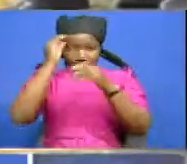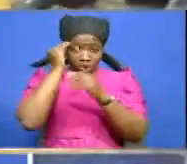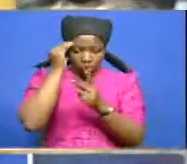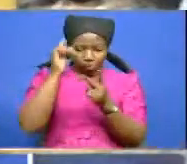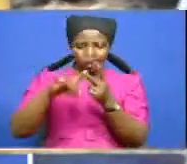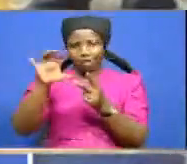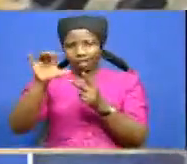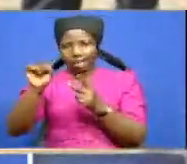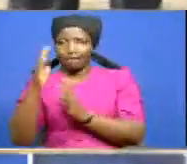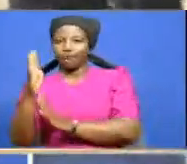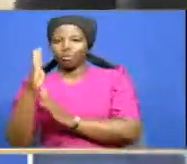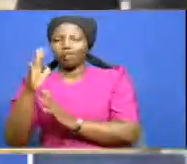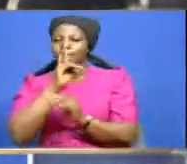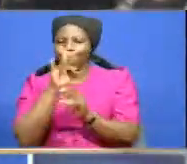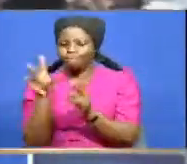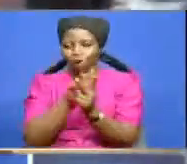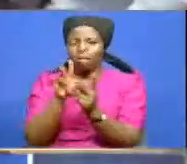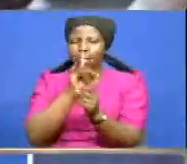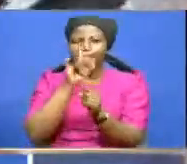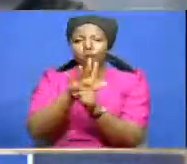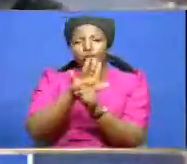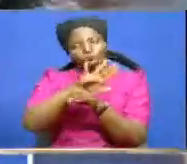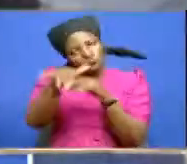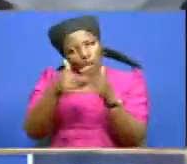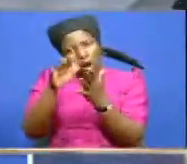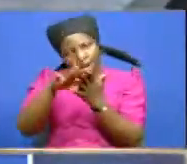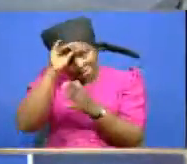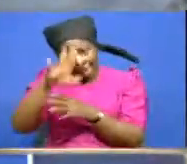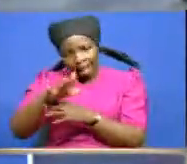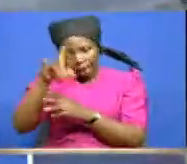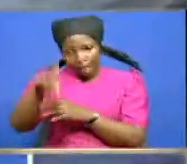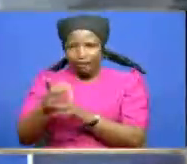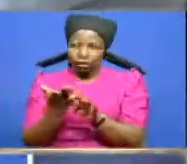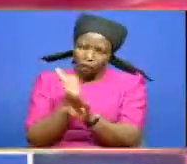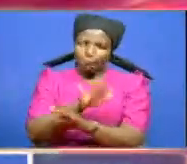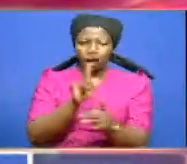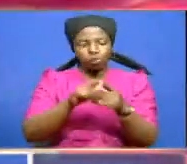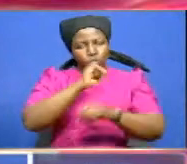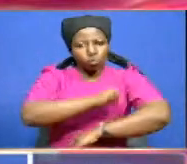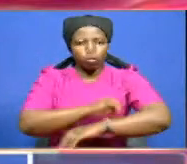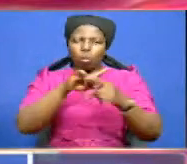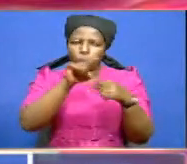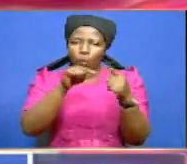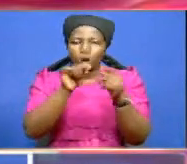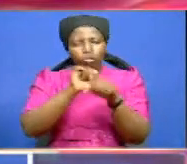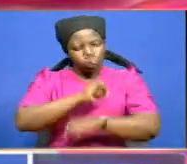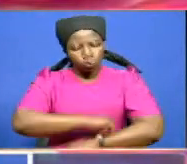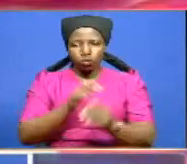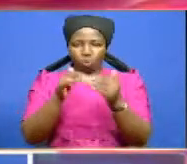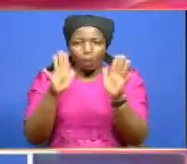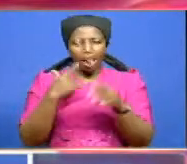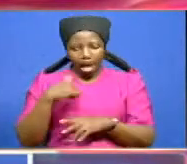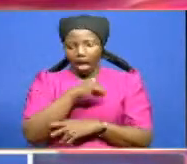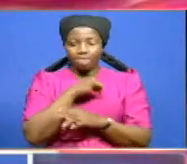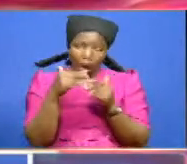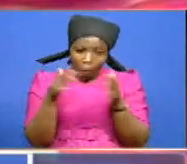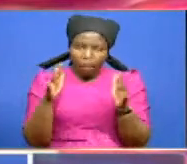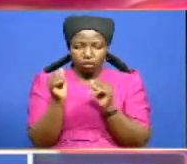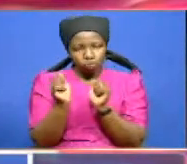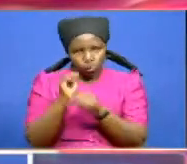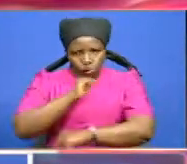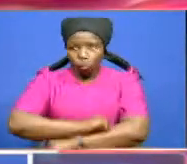Matiang'i have pledged to have all learner report for learning when schools reopen. We are opening schools on the 4th of